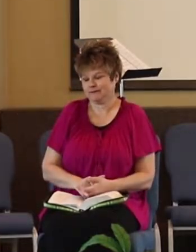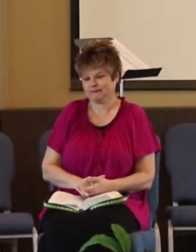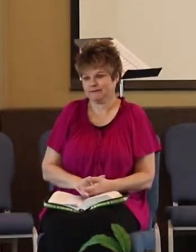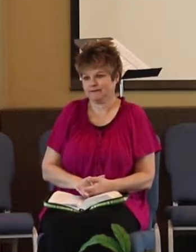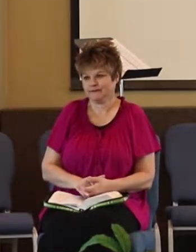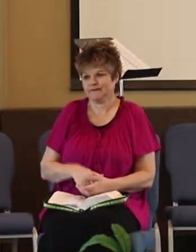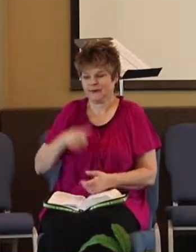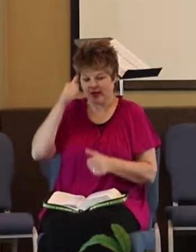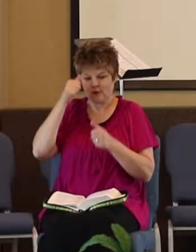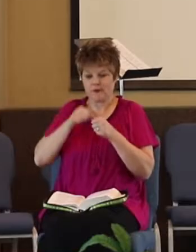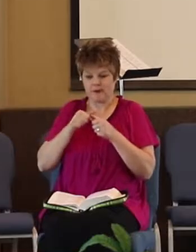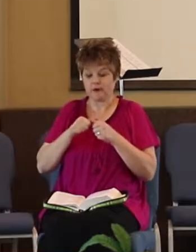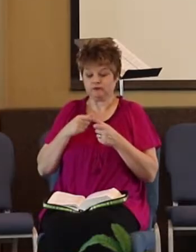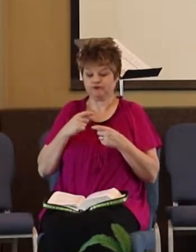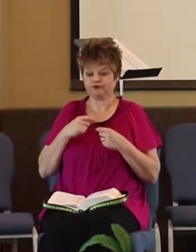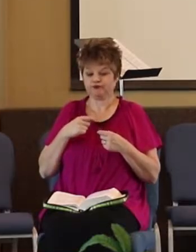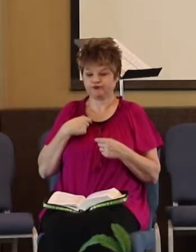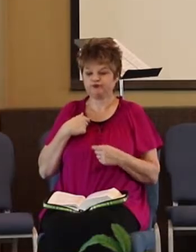I remember as a kid,